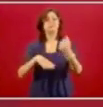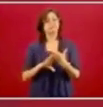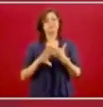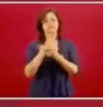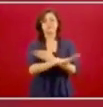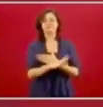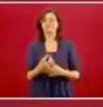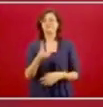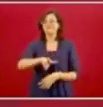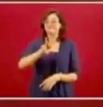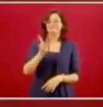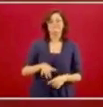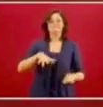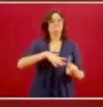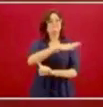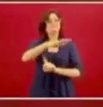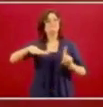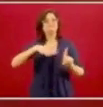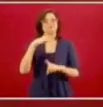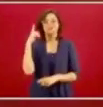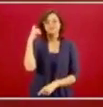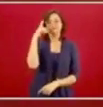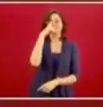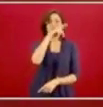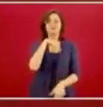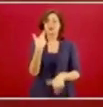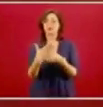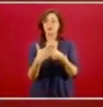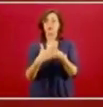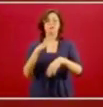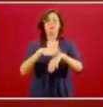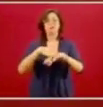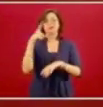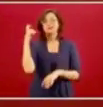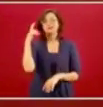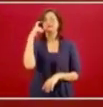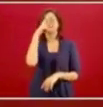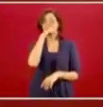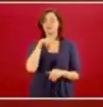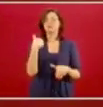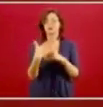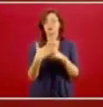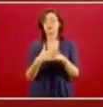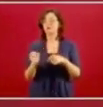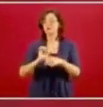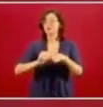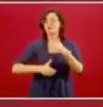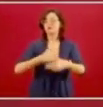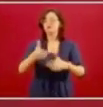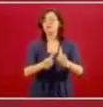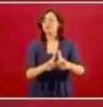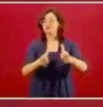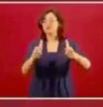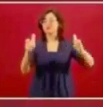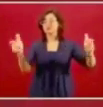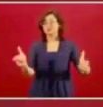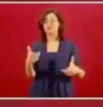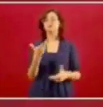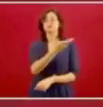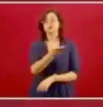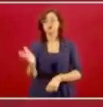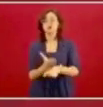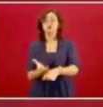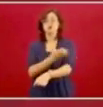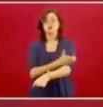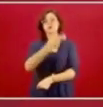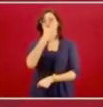of the strategy for fighting this pandemic. This is an extremely difficult situation and it will continue to be difficult